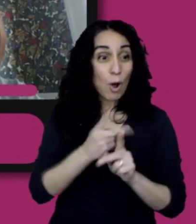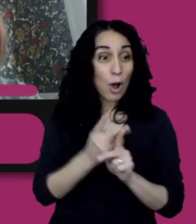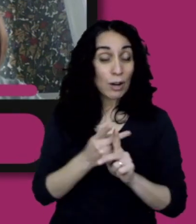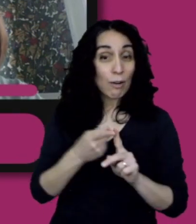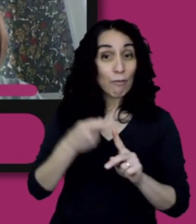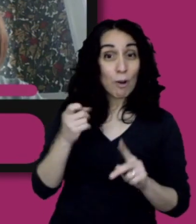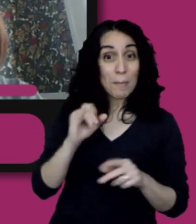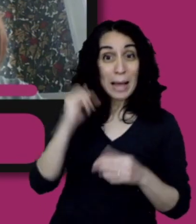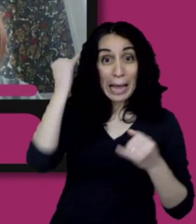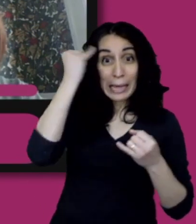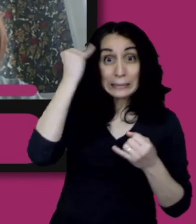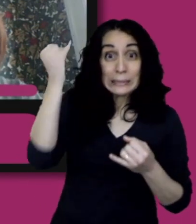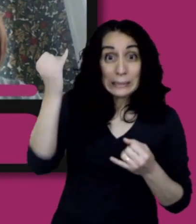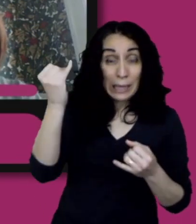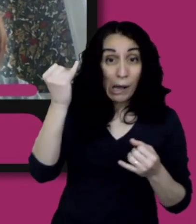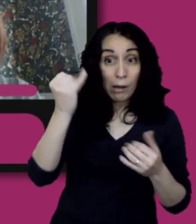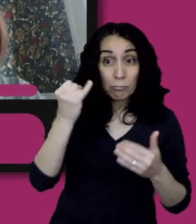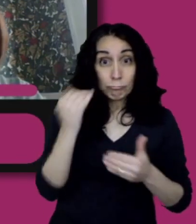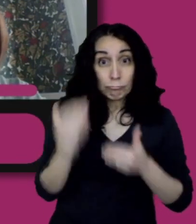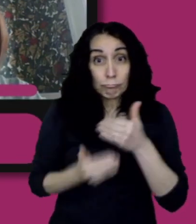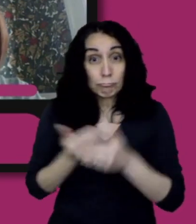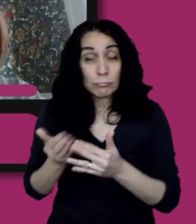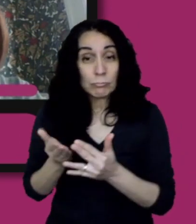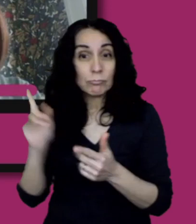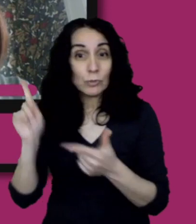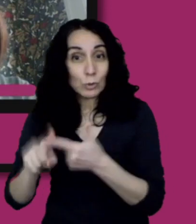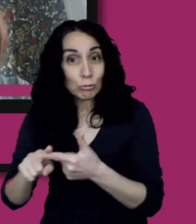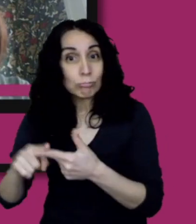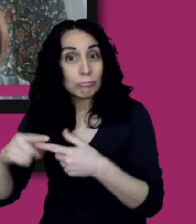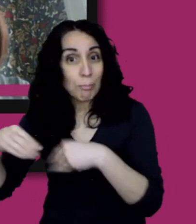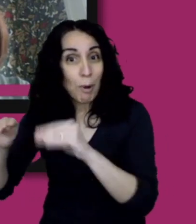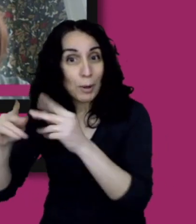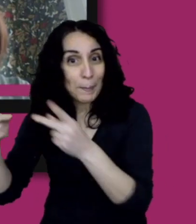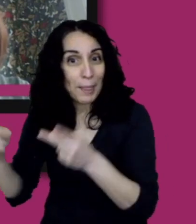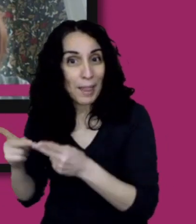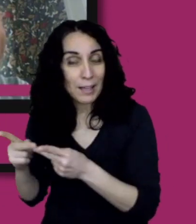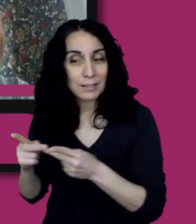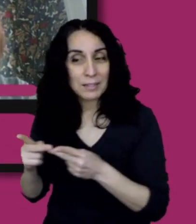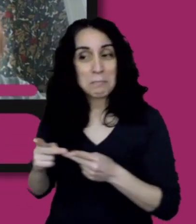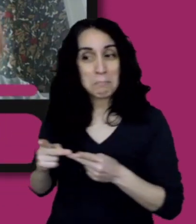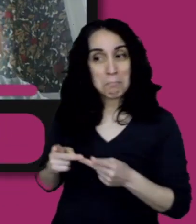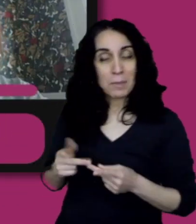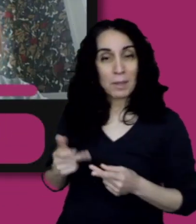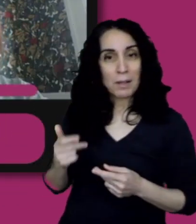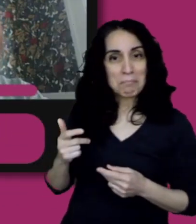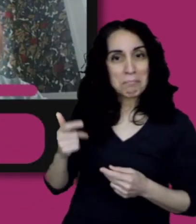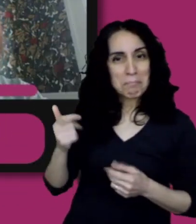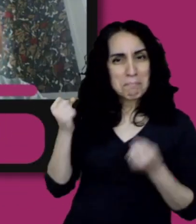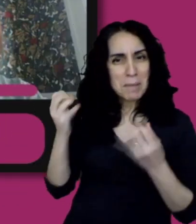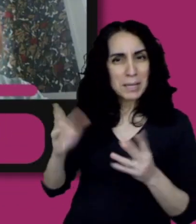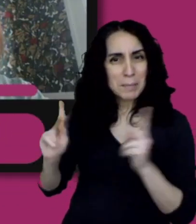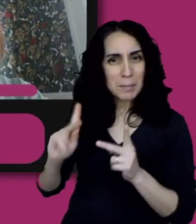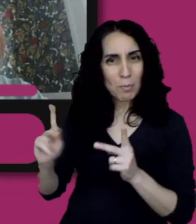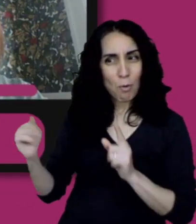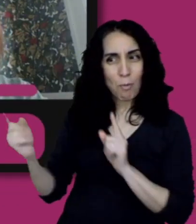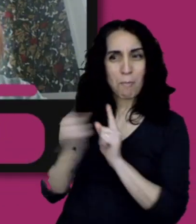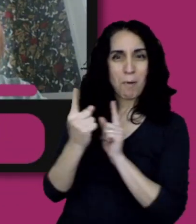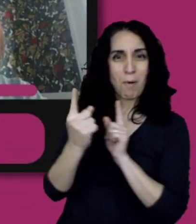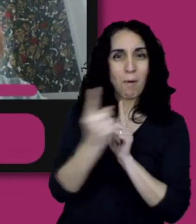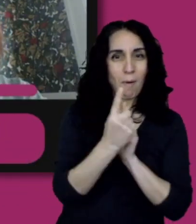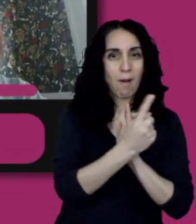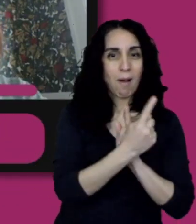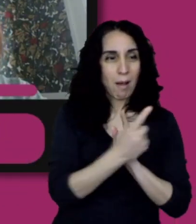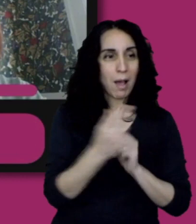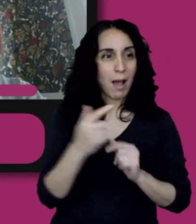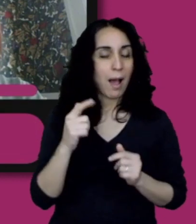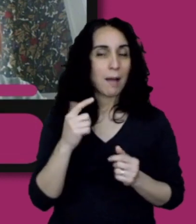an idea to the marketplace. And so several people had approached me. We find that a lot of occupational therapists, in fact,